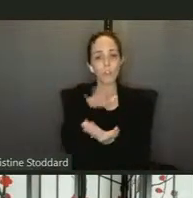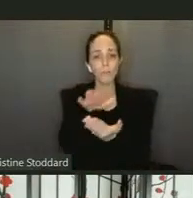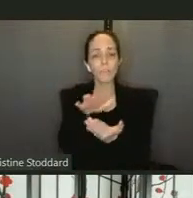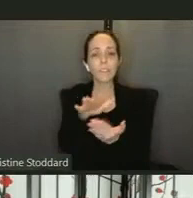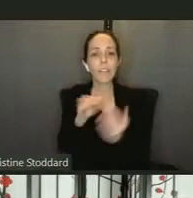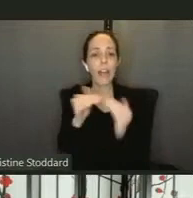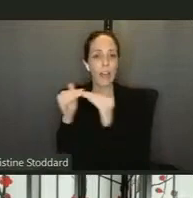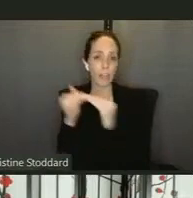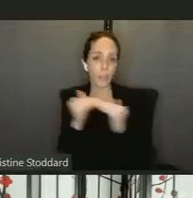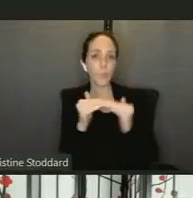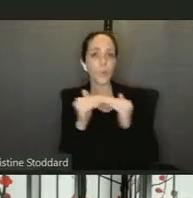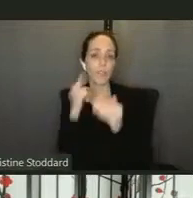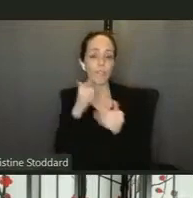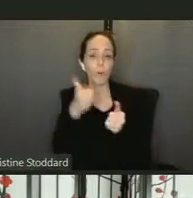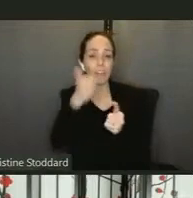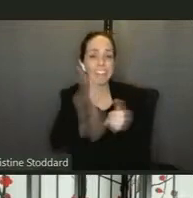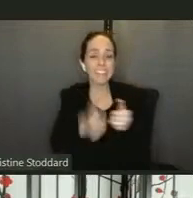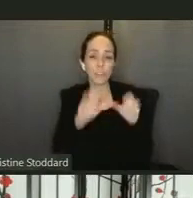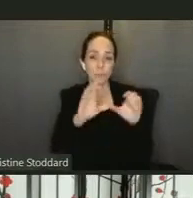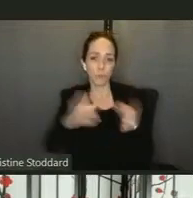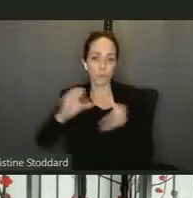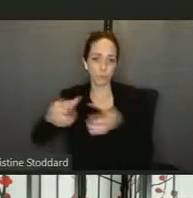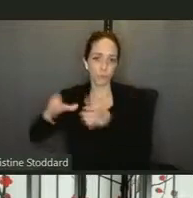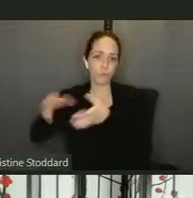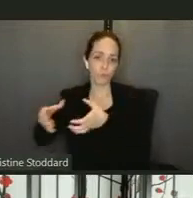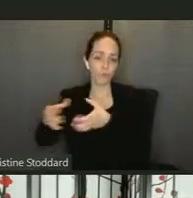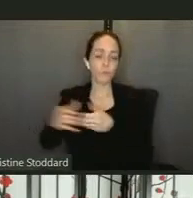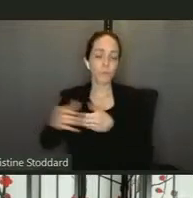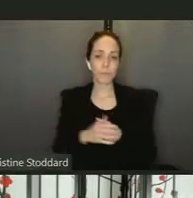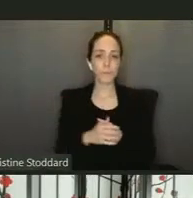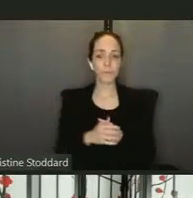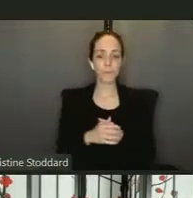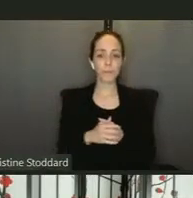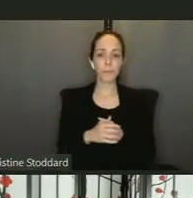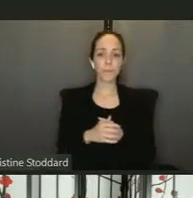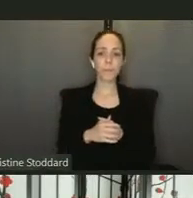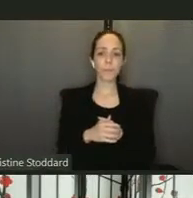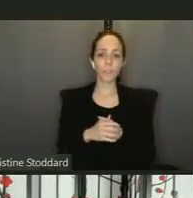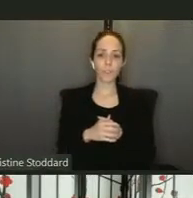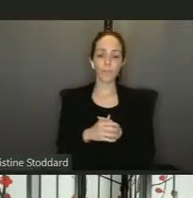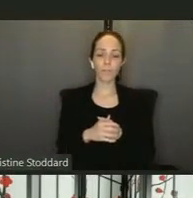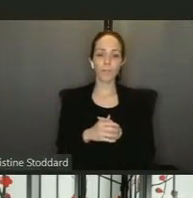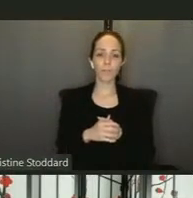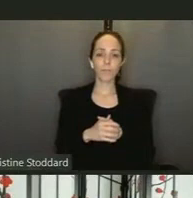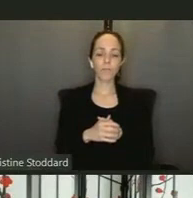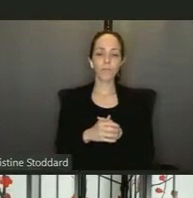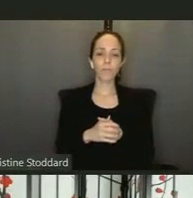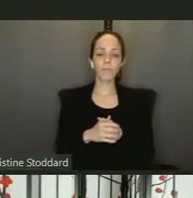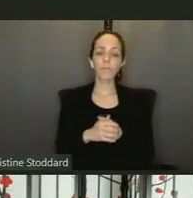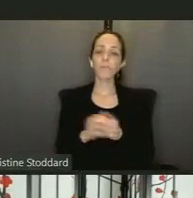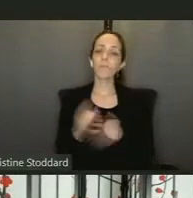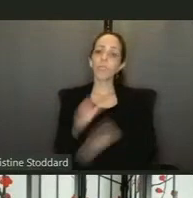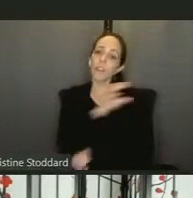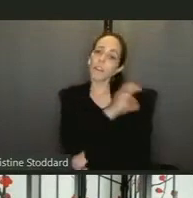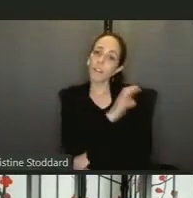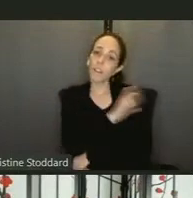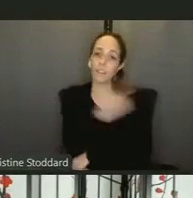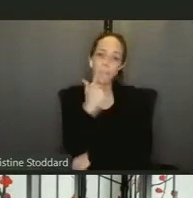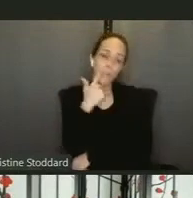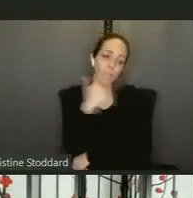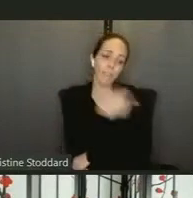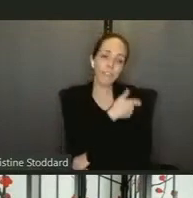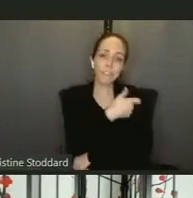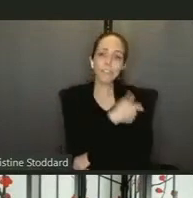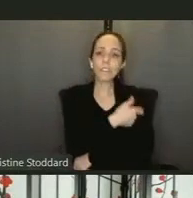in this age group to make sure we're placing any work that we're doing around vaccination clinics and outreach